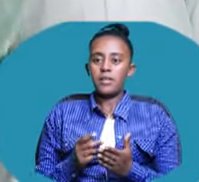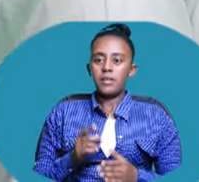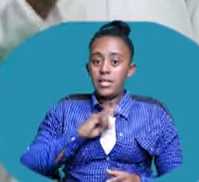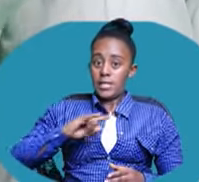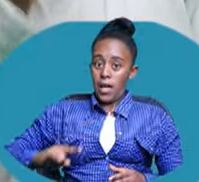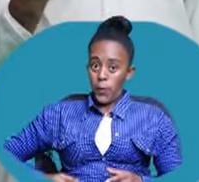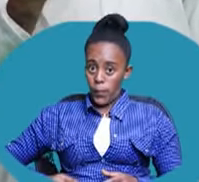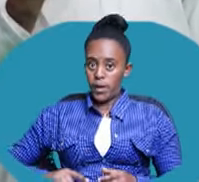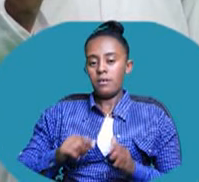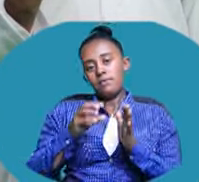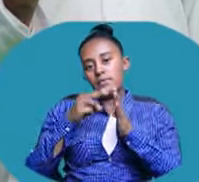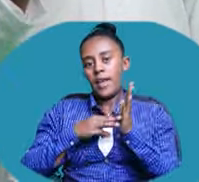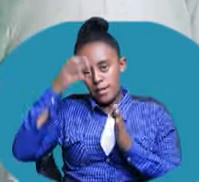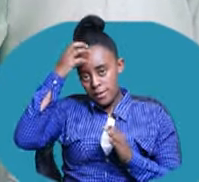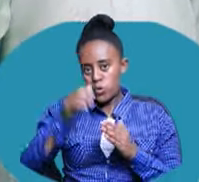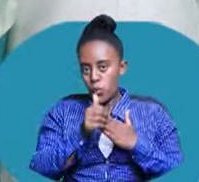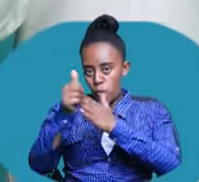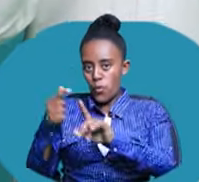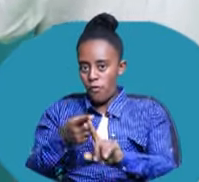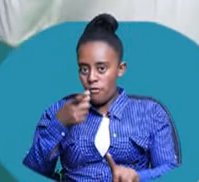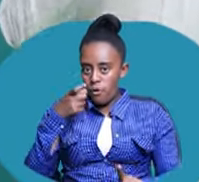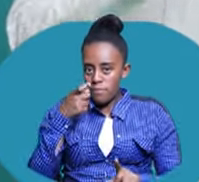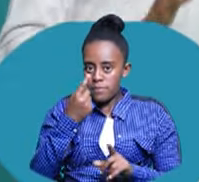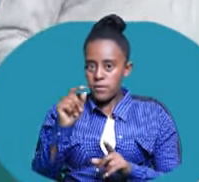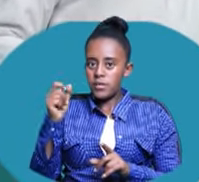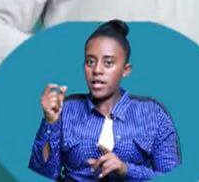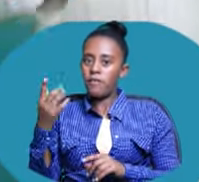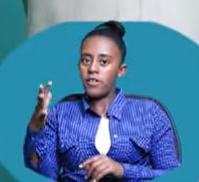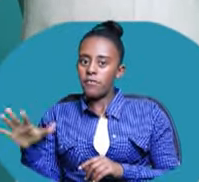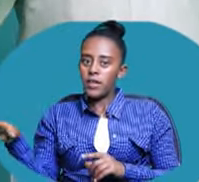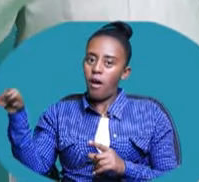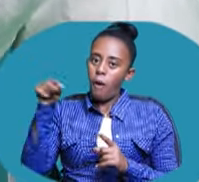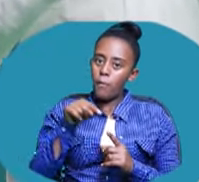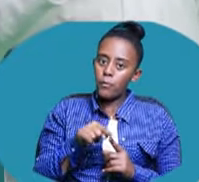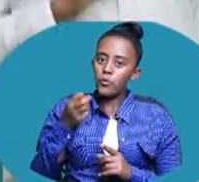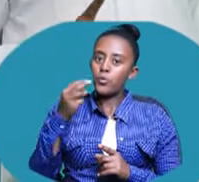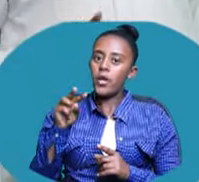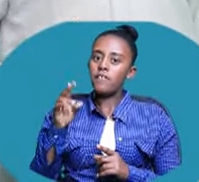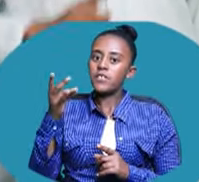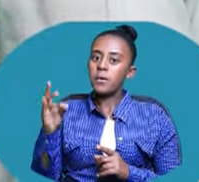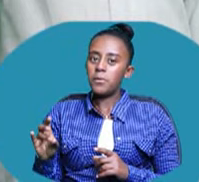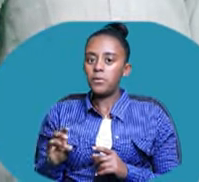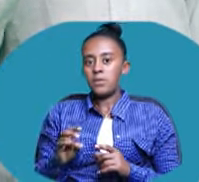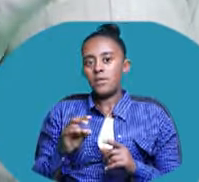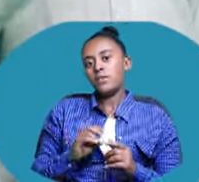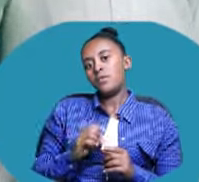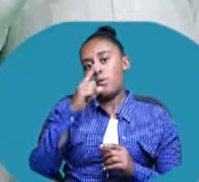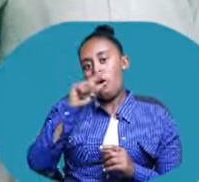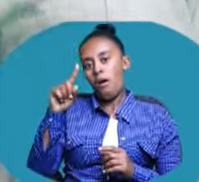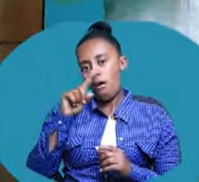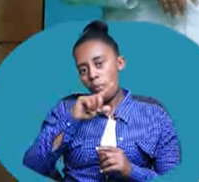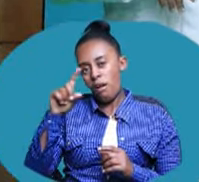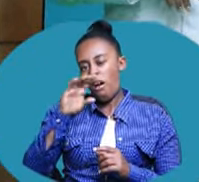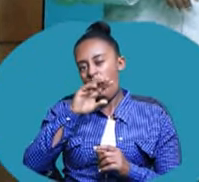Zagwe dynasty ruled from 1150 up to 1270 AD, only for